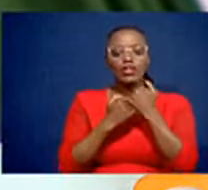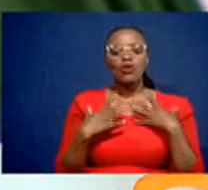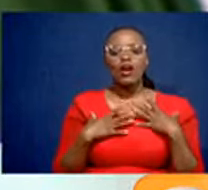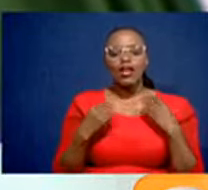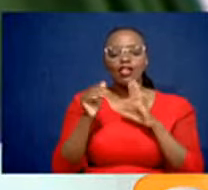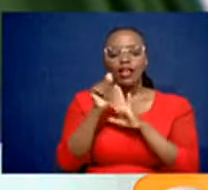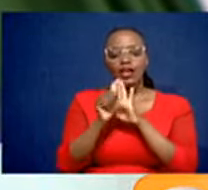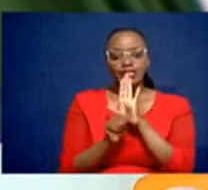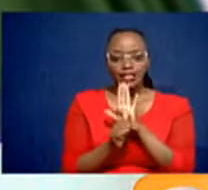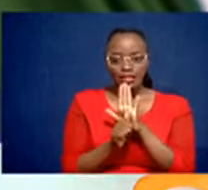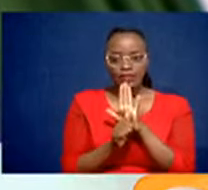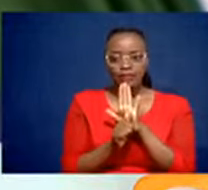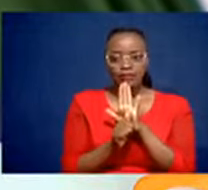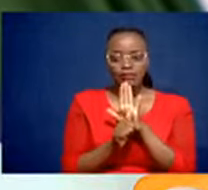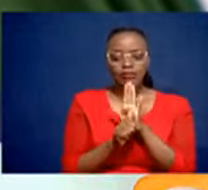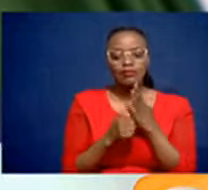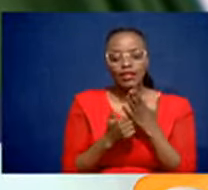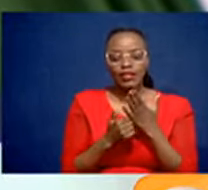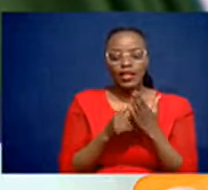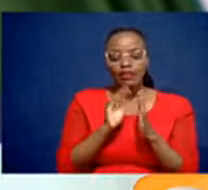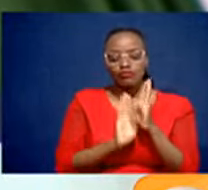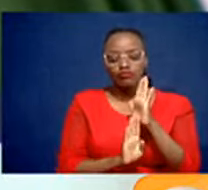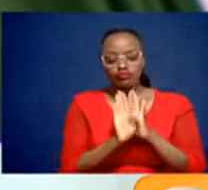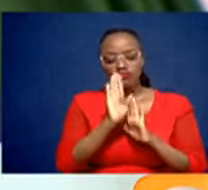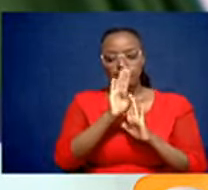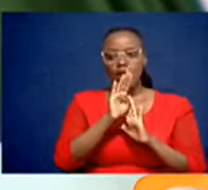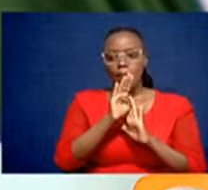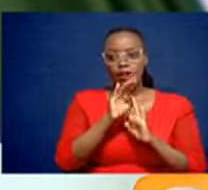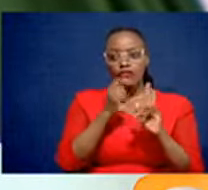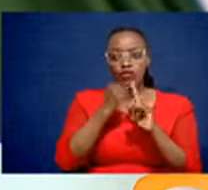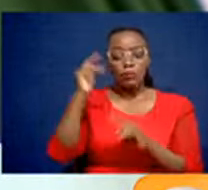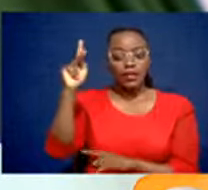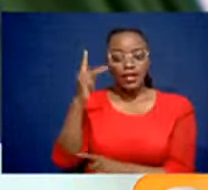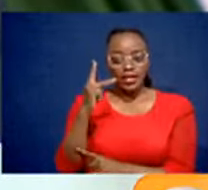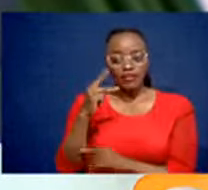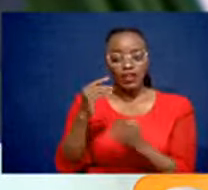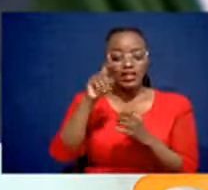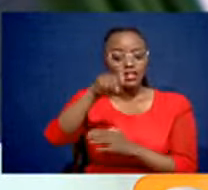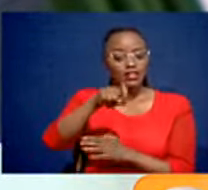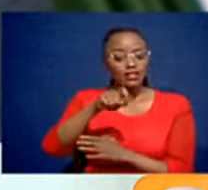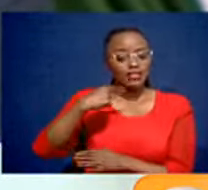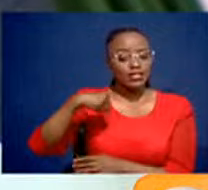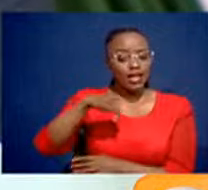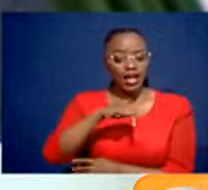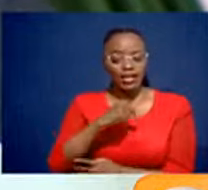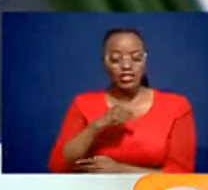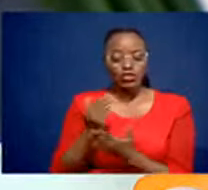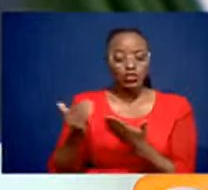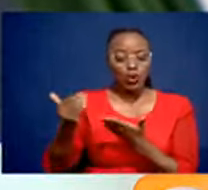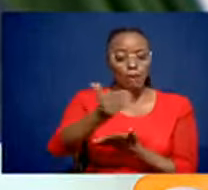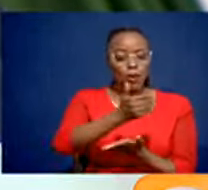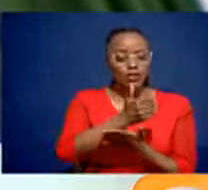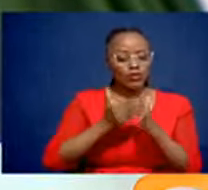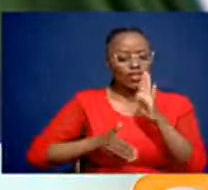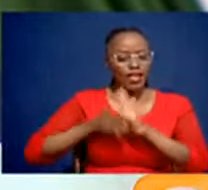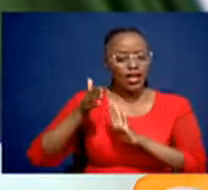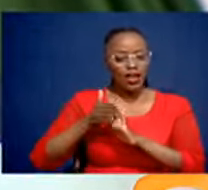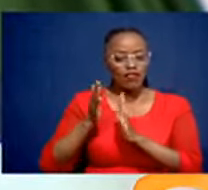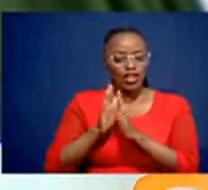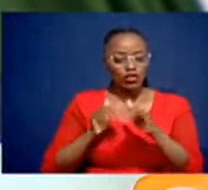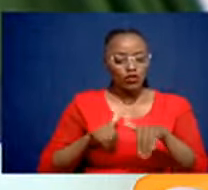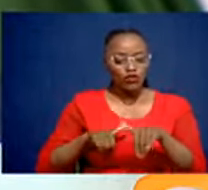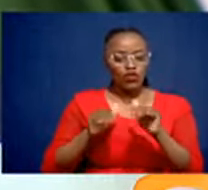agenda. The bottom-up economic transformation of Kenya requires us to mobilize with urgency and